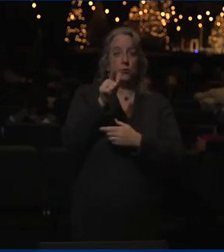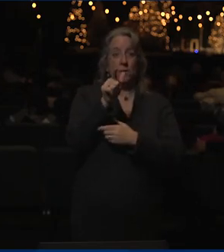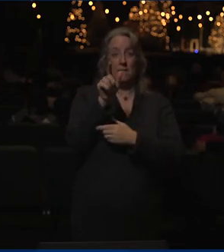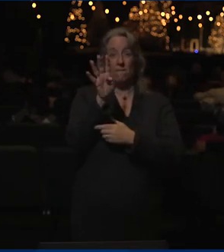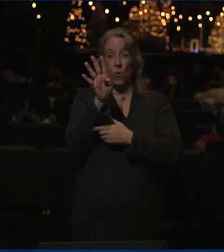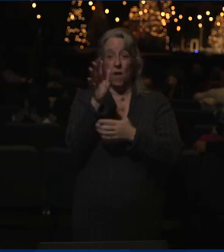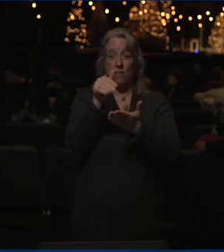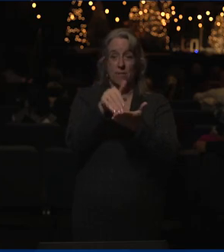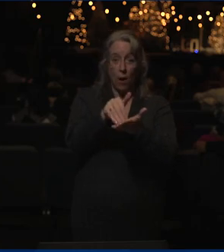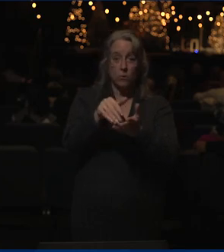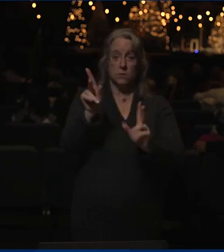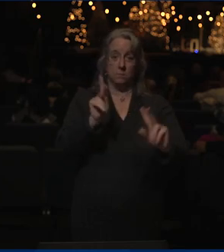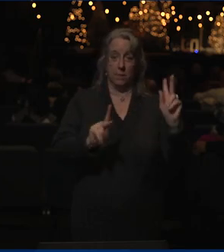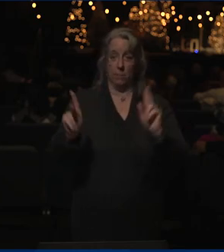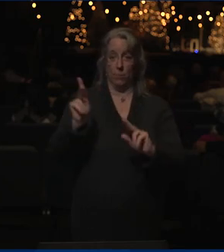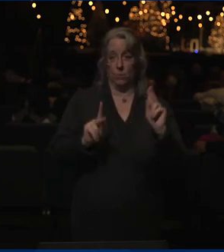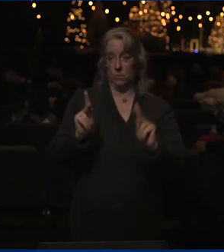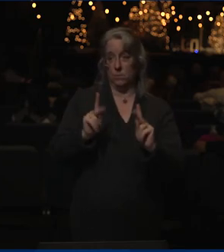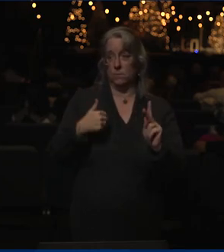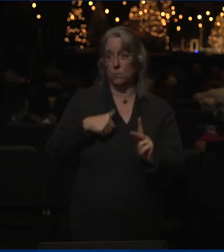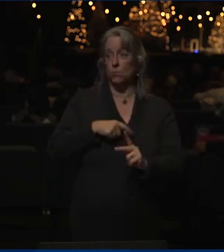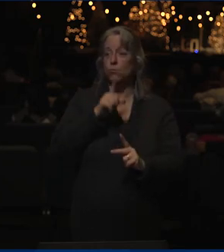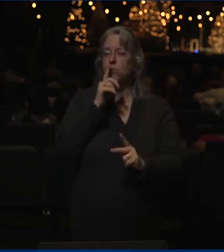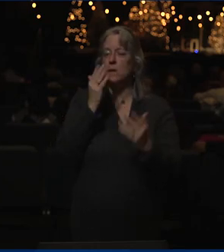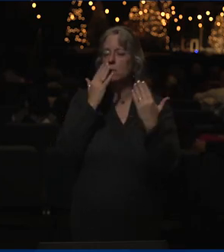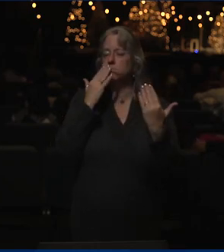for that. Amen.